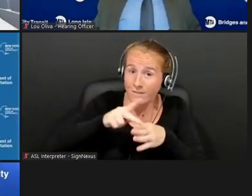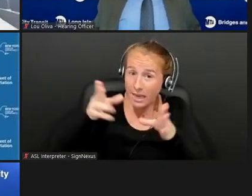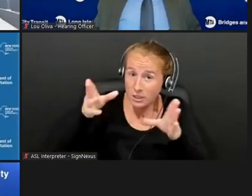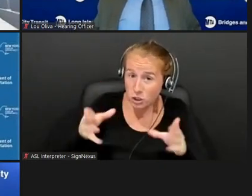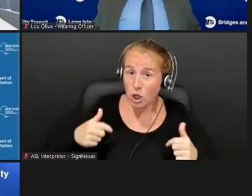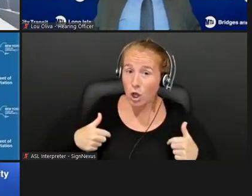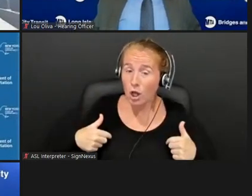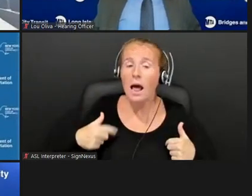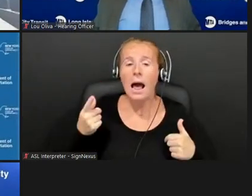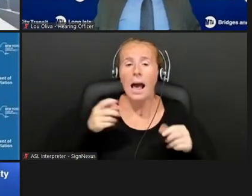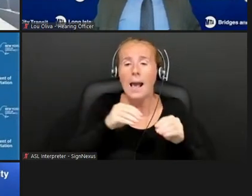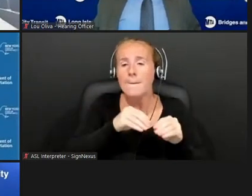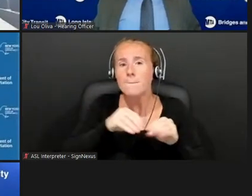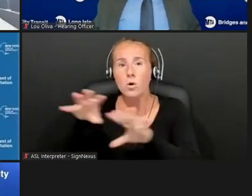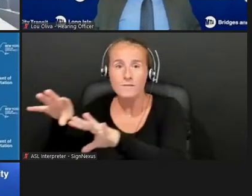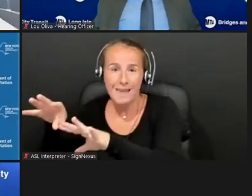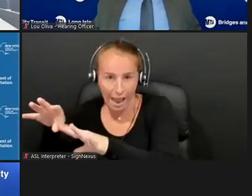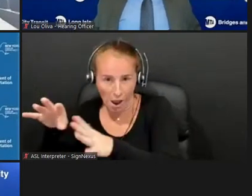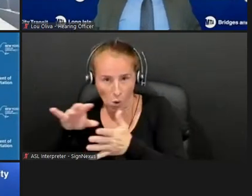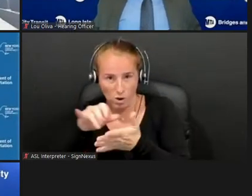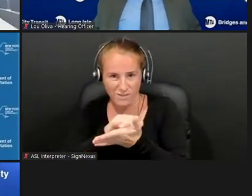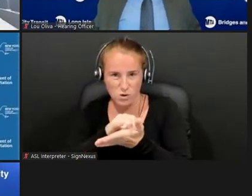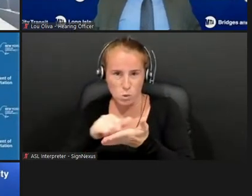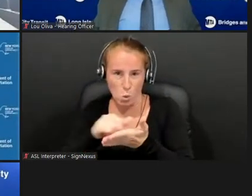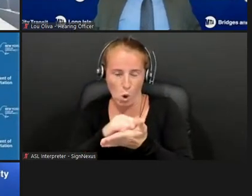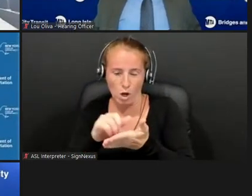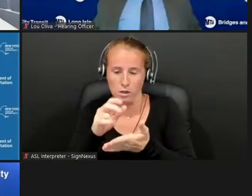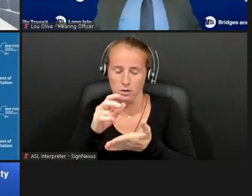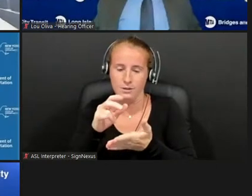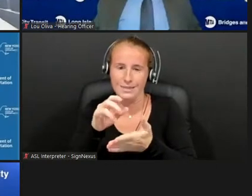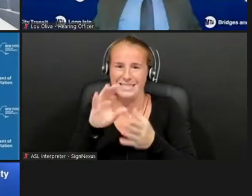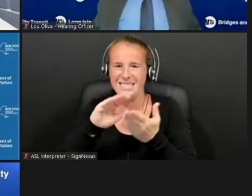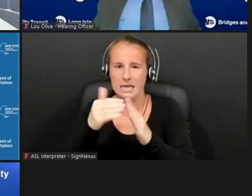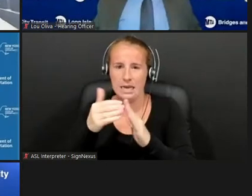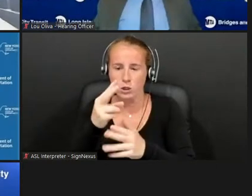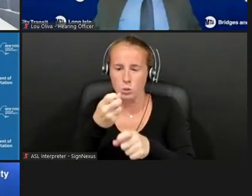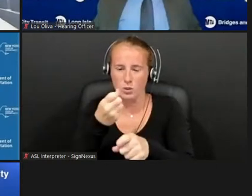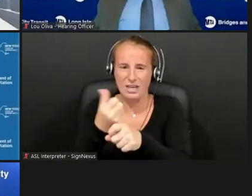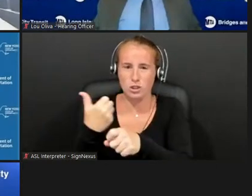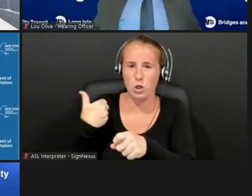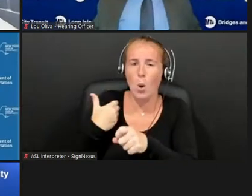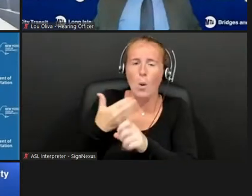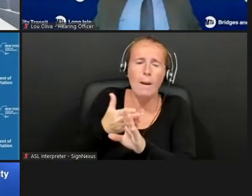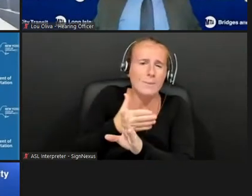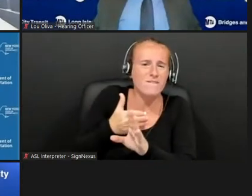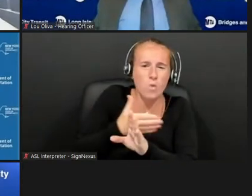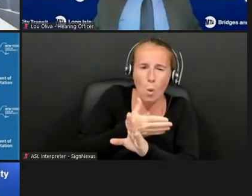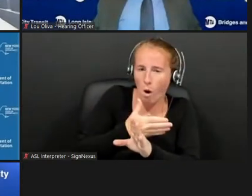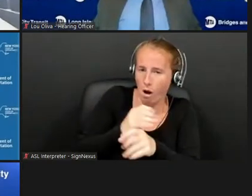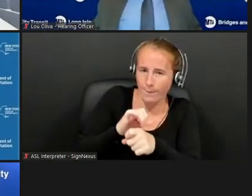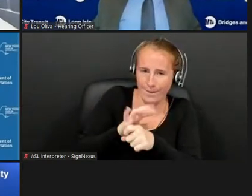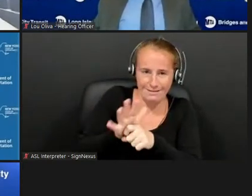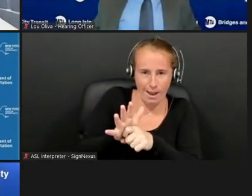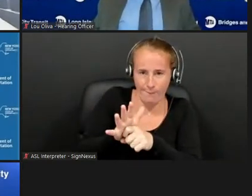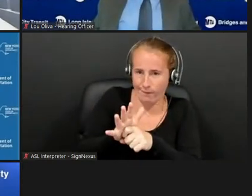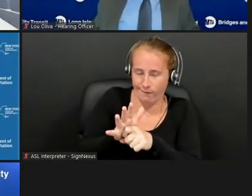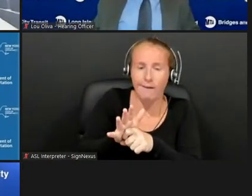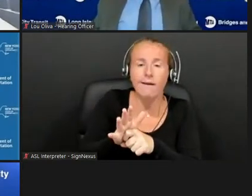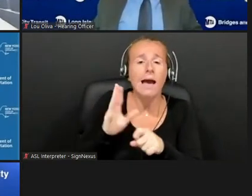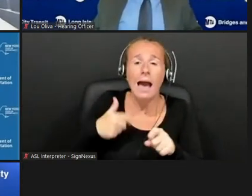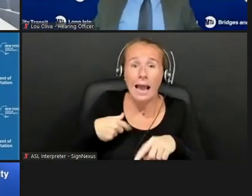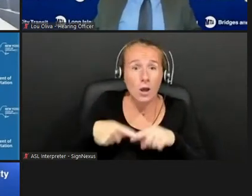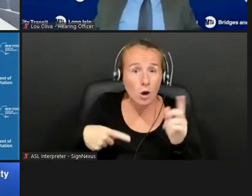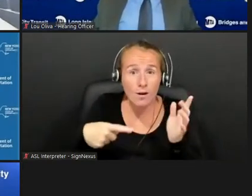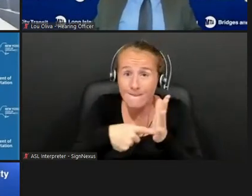I moved out of New York City about two years ago post pandemic when it was first starting and I couldn't afford to live